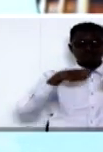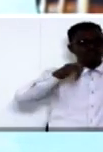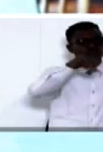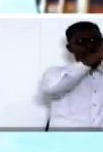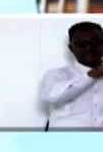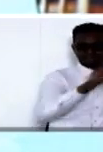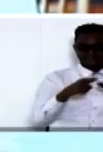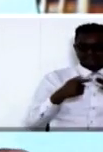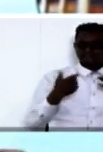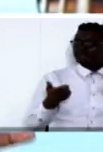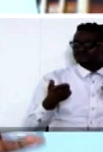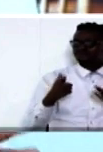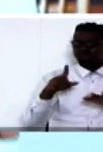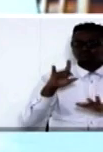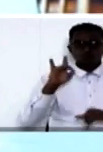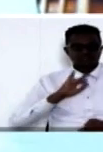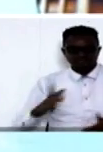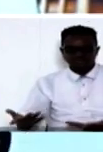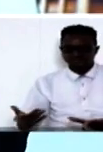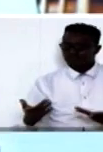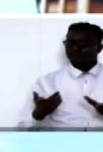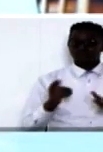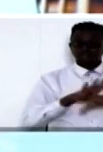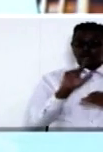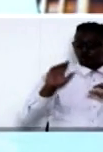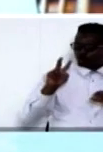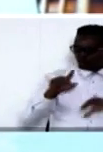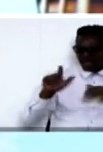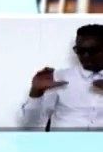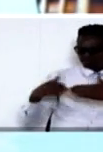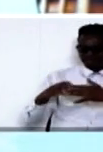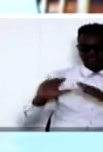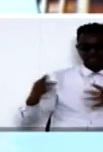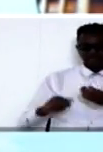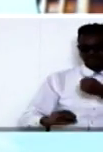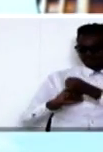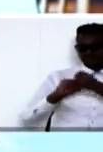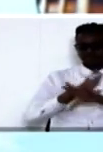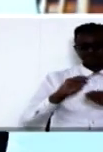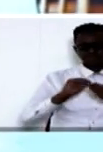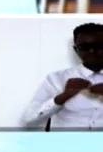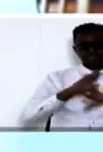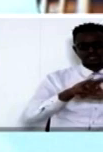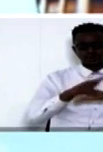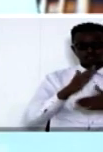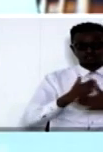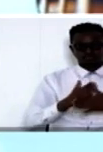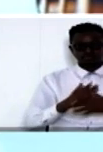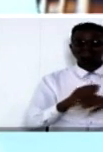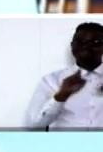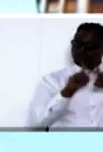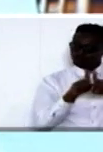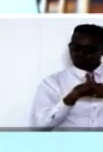hospitality. We will look at how this sector is supported to create more jobs. We will also focus